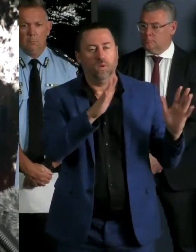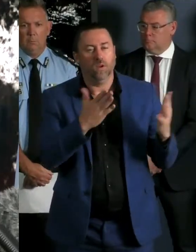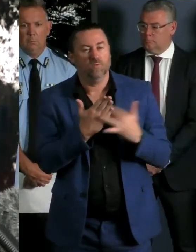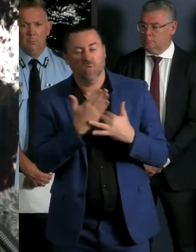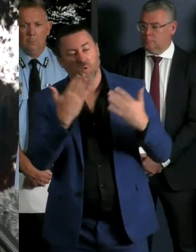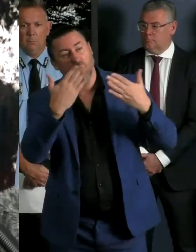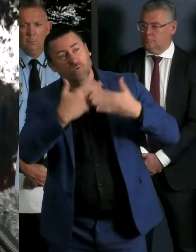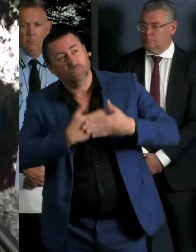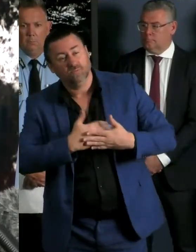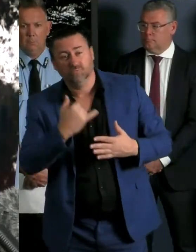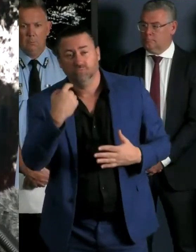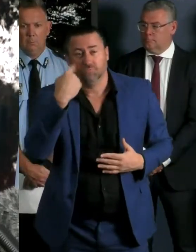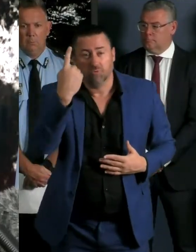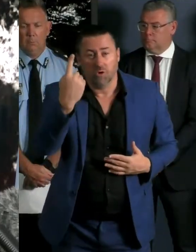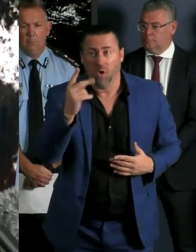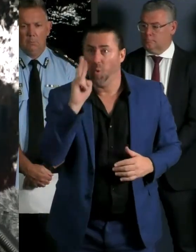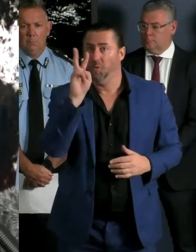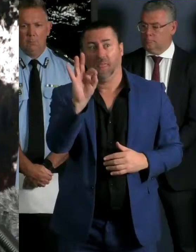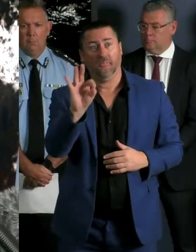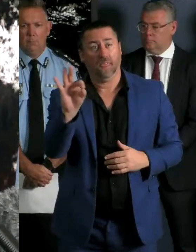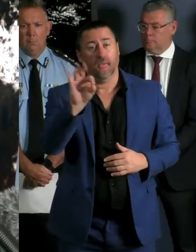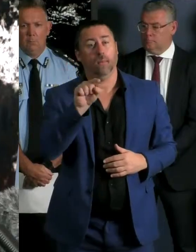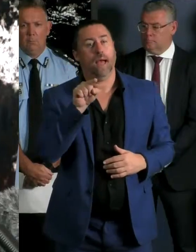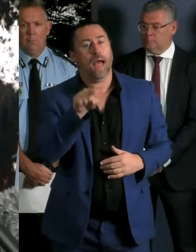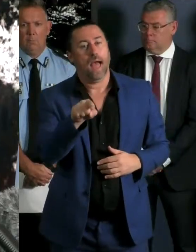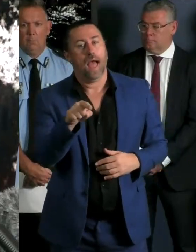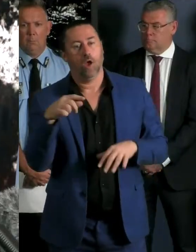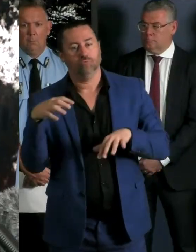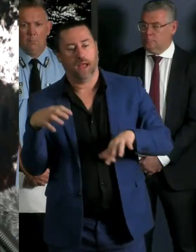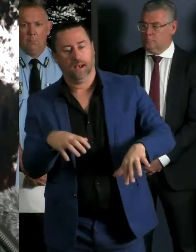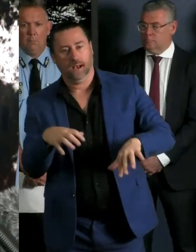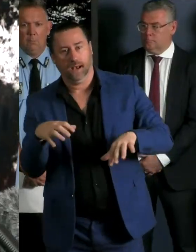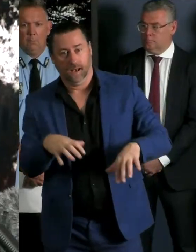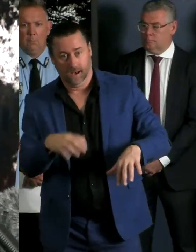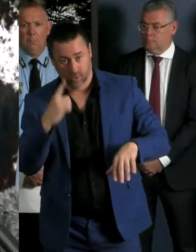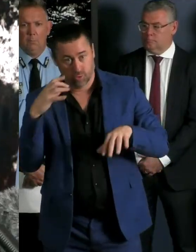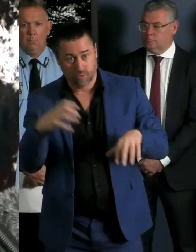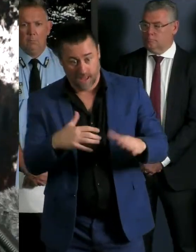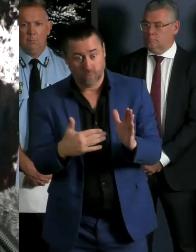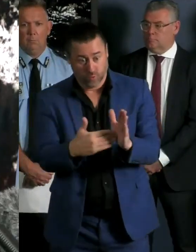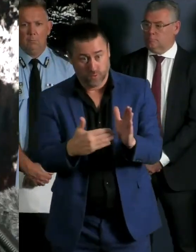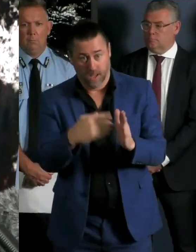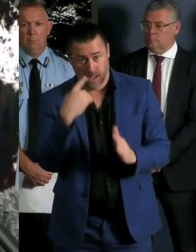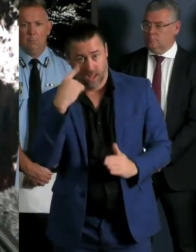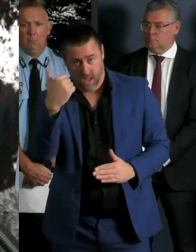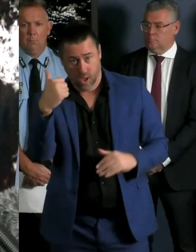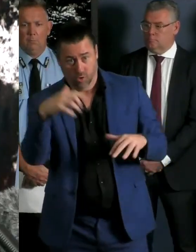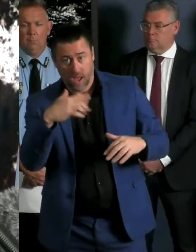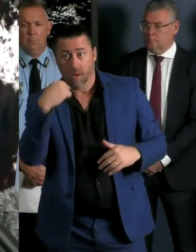and into tomorrow. The rainfall, however, the impacts will linger for quite a few days.